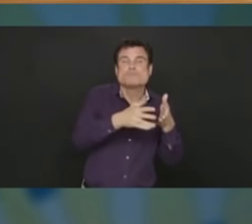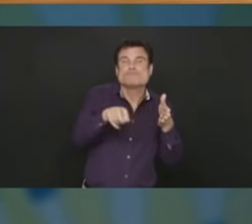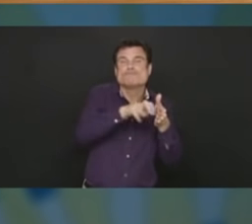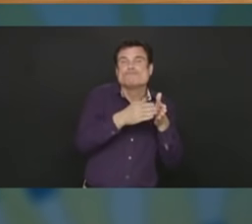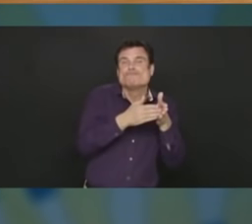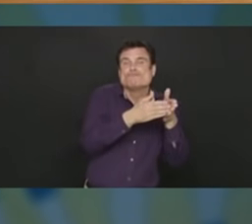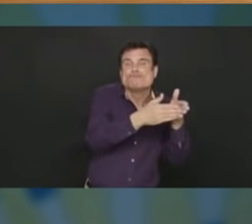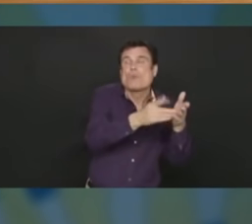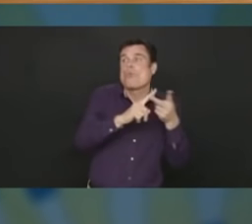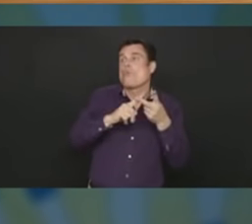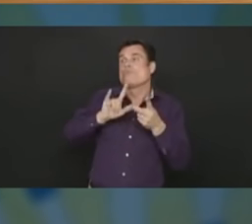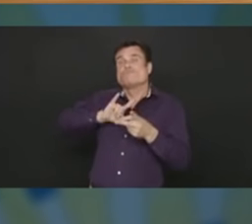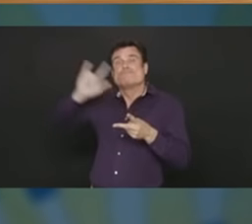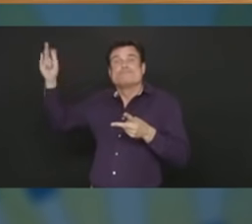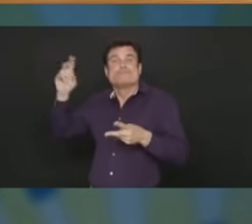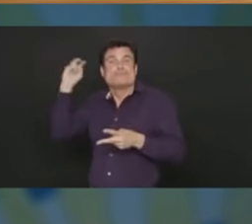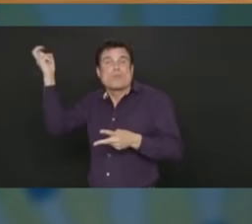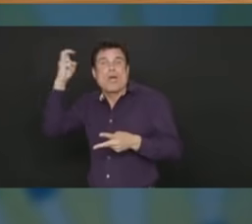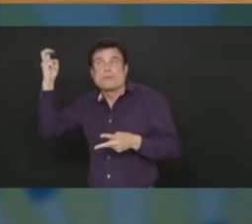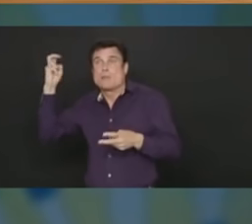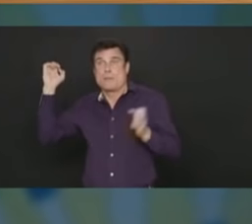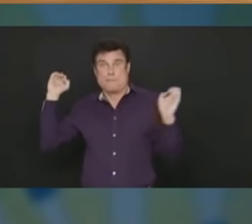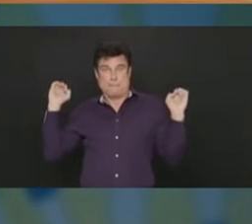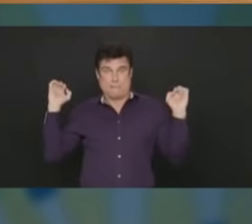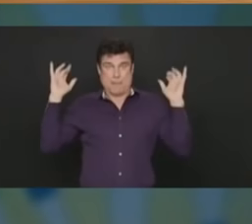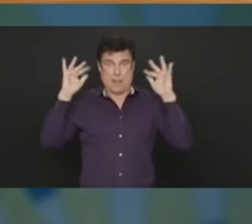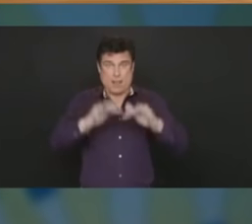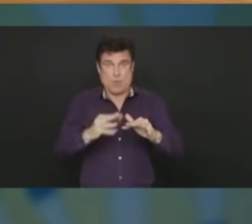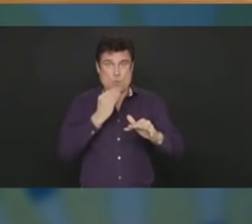some brush with COVID-19.